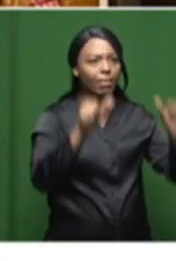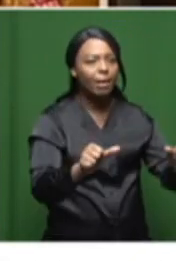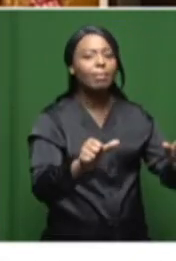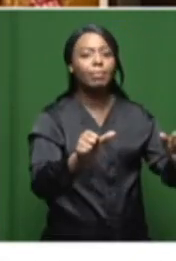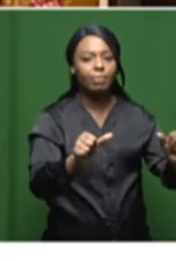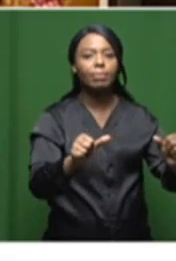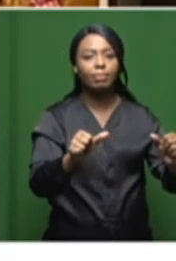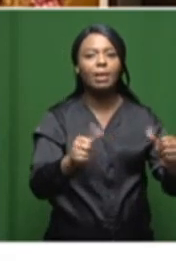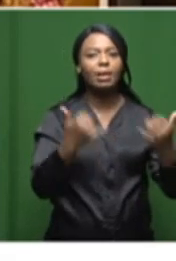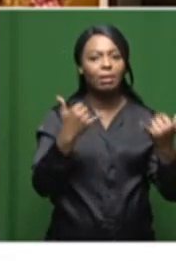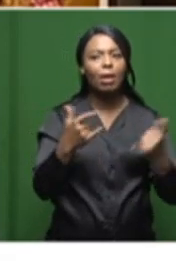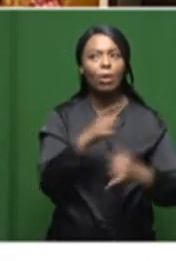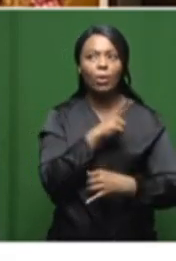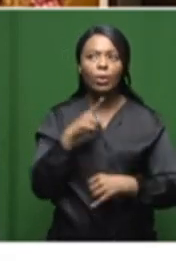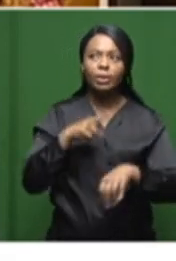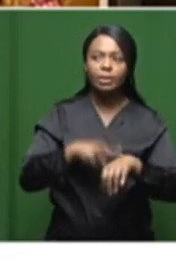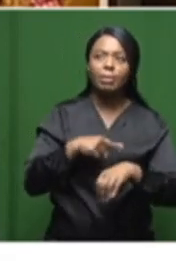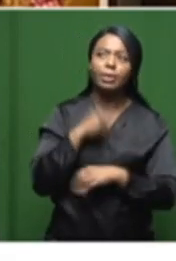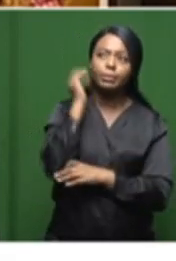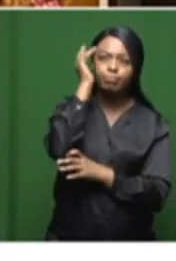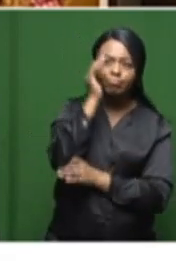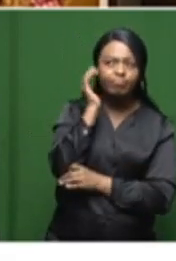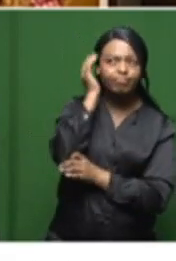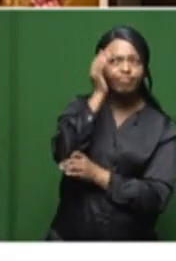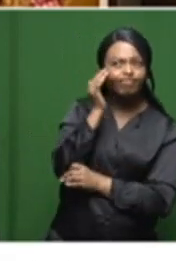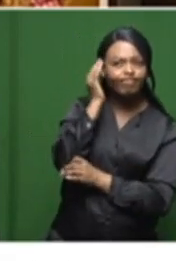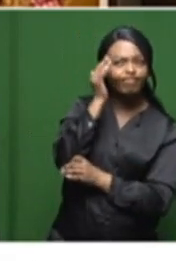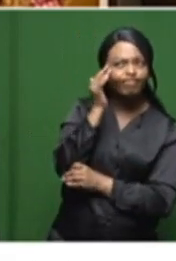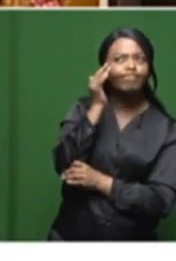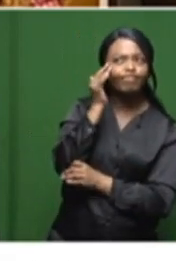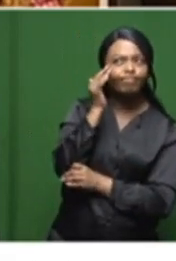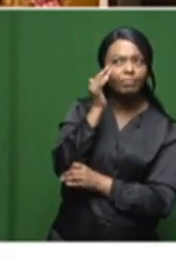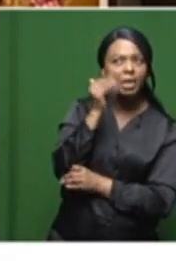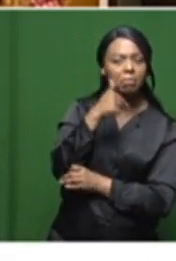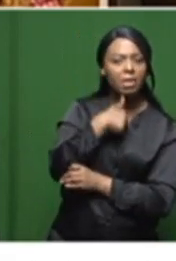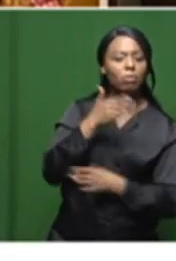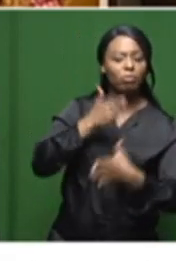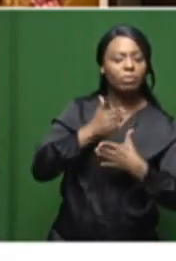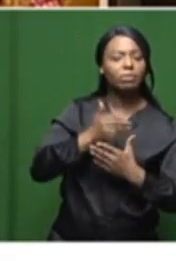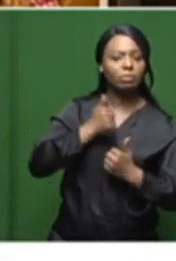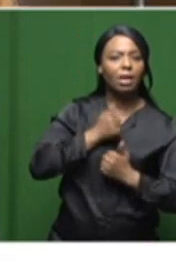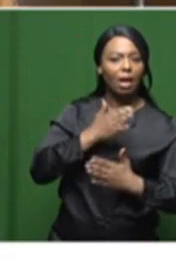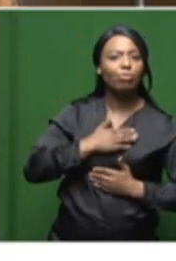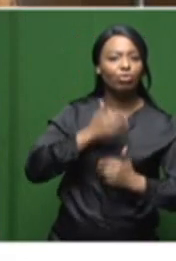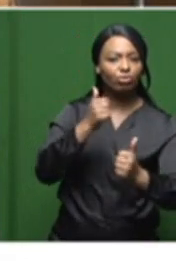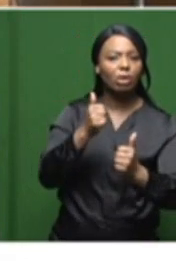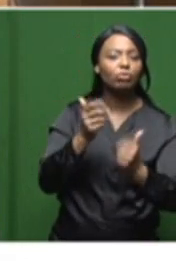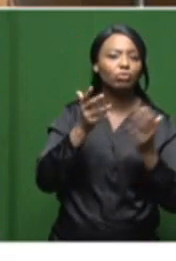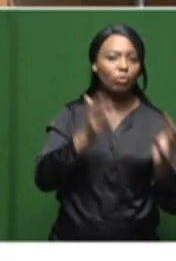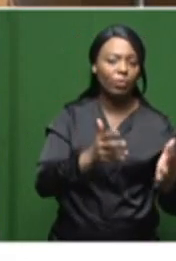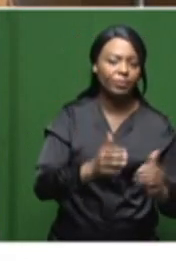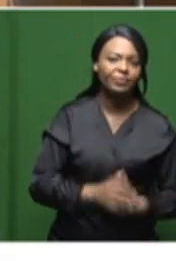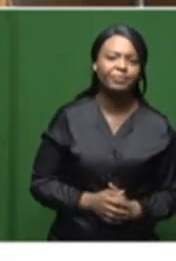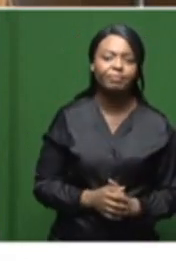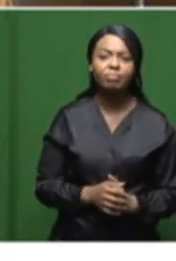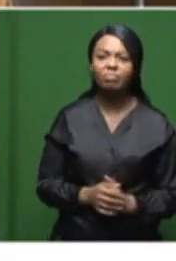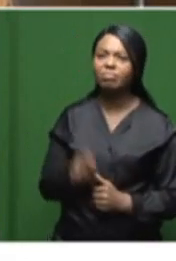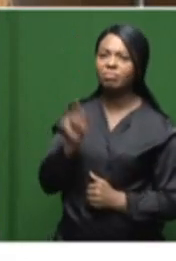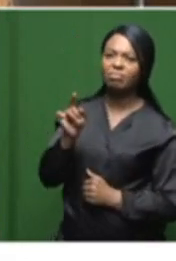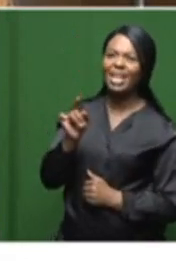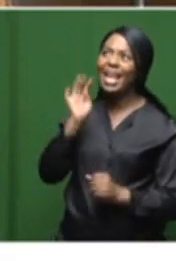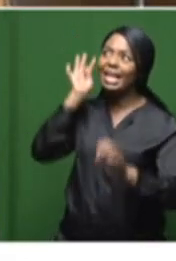pause and just, yeah, appreciating it for what it is. What do you look at being creative